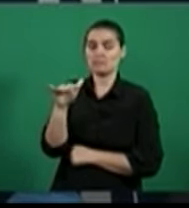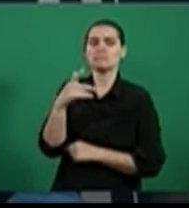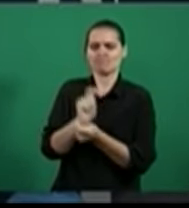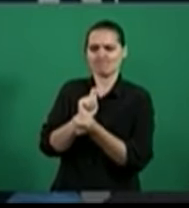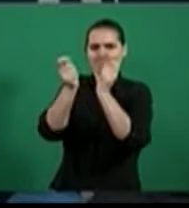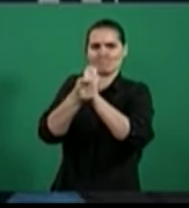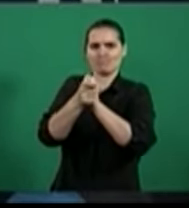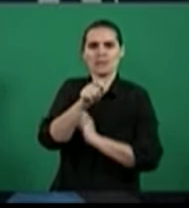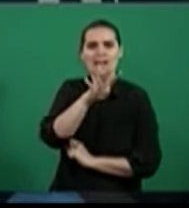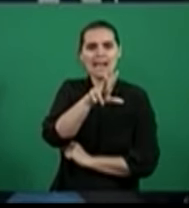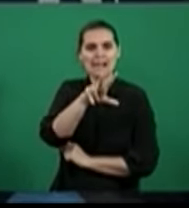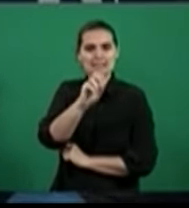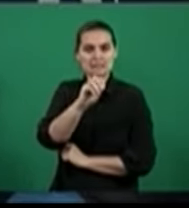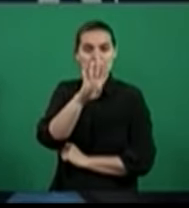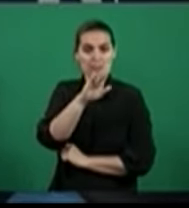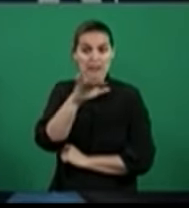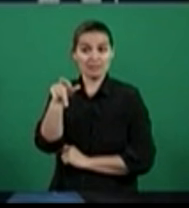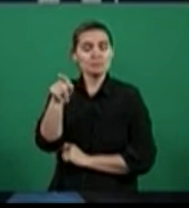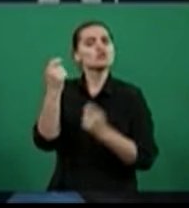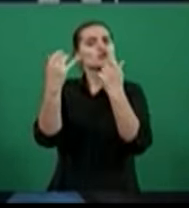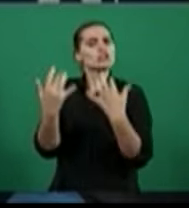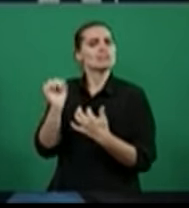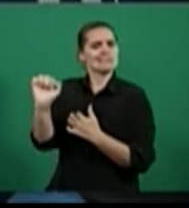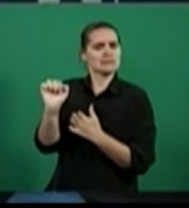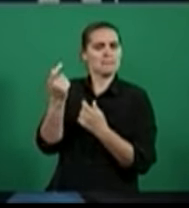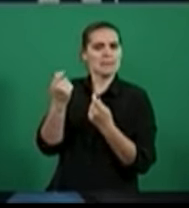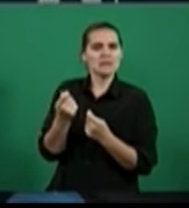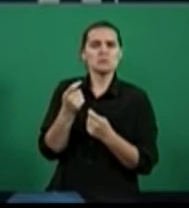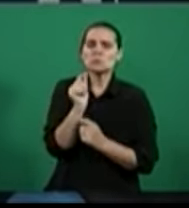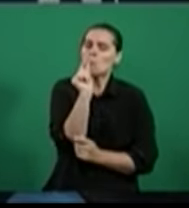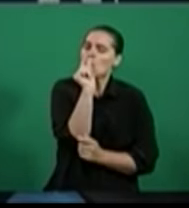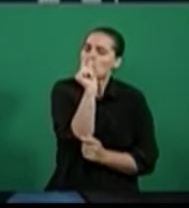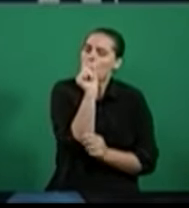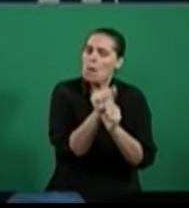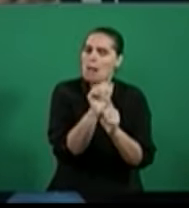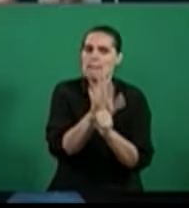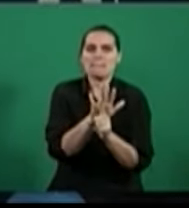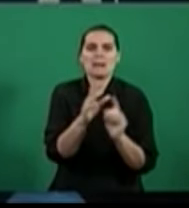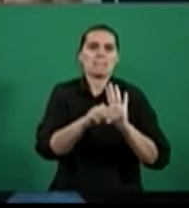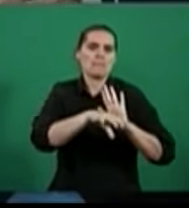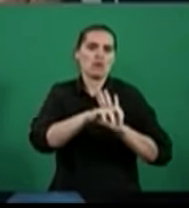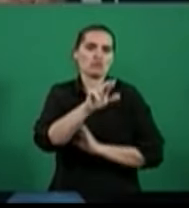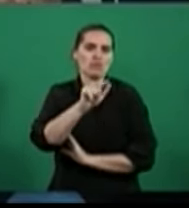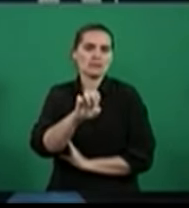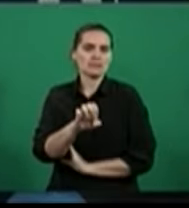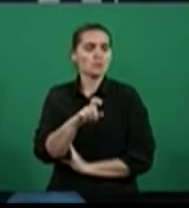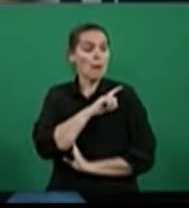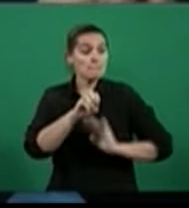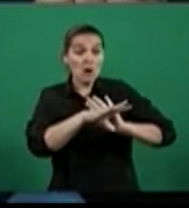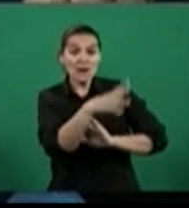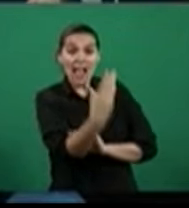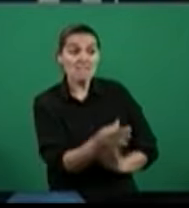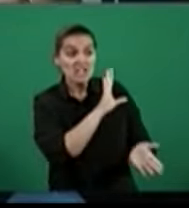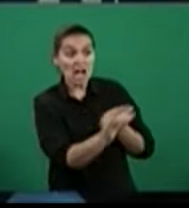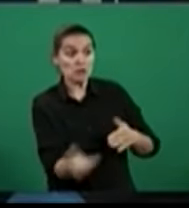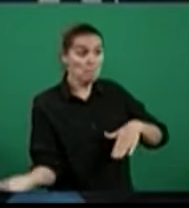money, we saw very small impacts on market rates. And our understanding of that is that once the market had more cash than it needed, putting more